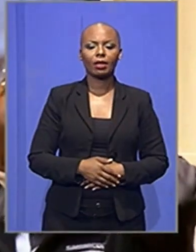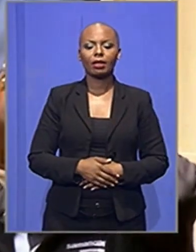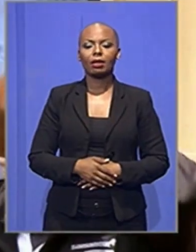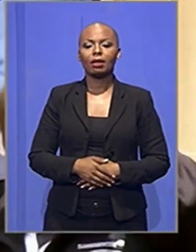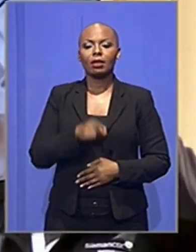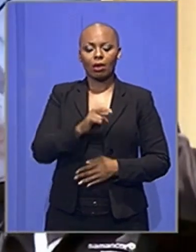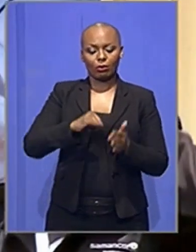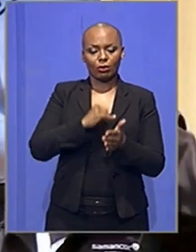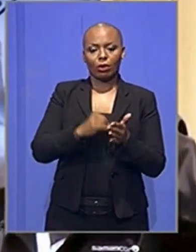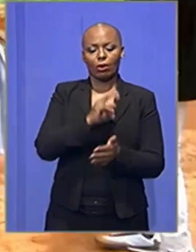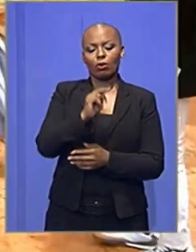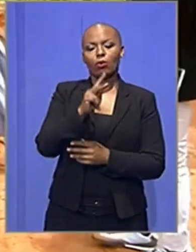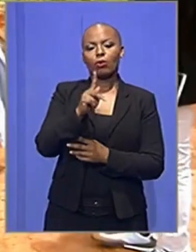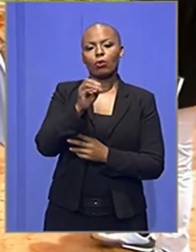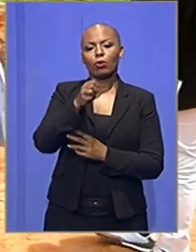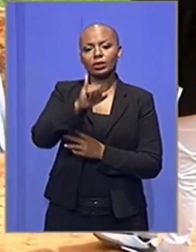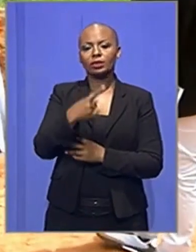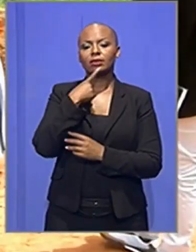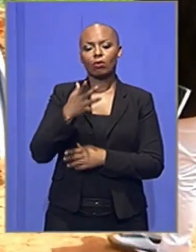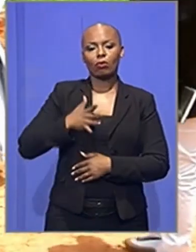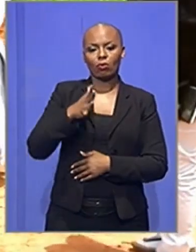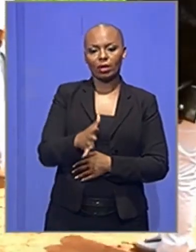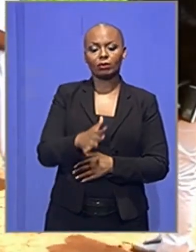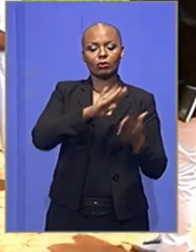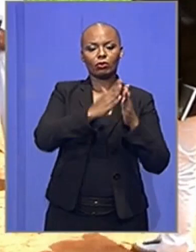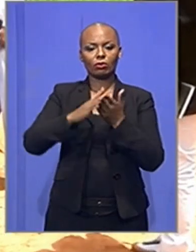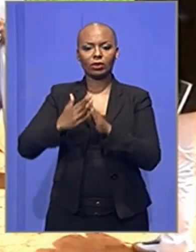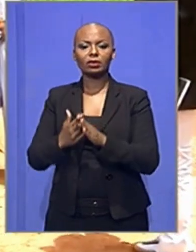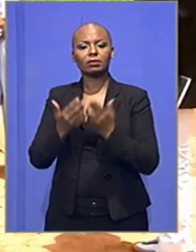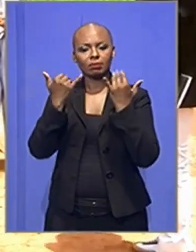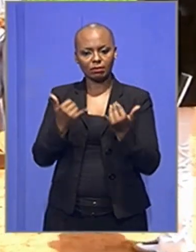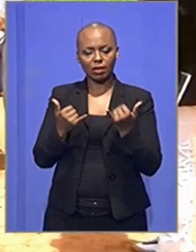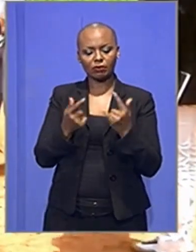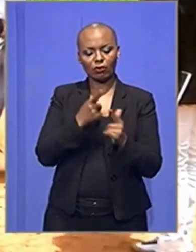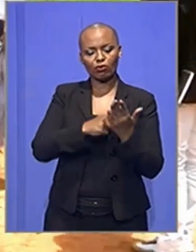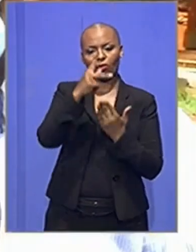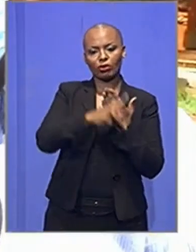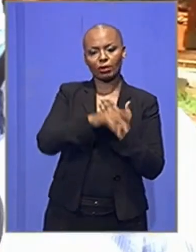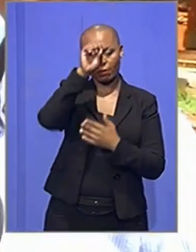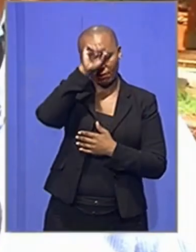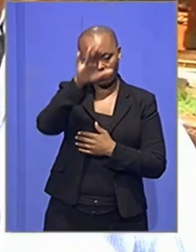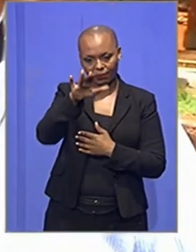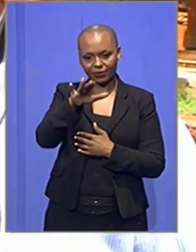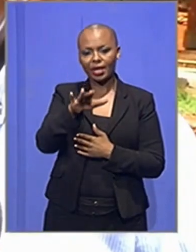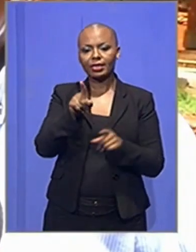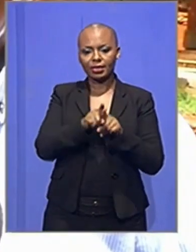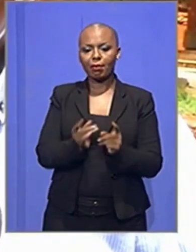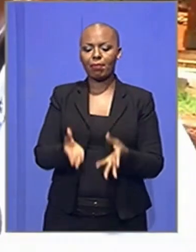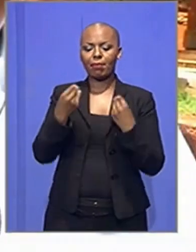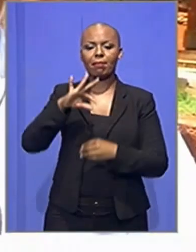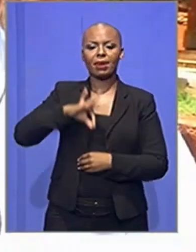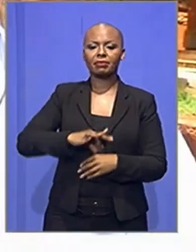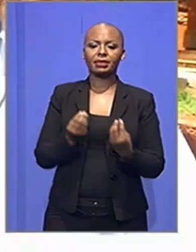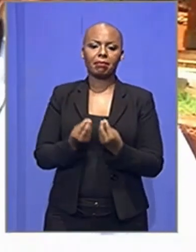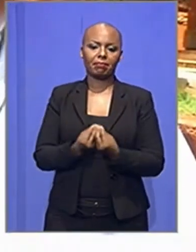go January Nkosi o re seo ba se nyakago ke gore setšhaba se golege go tšwa go projeke ya moepo. We are going to